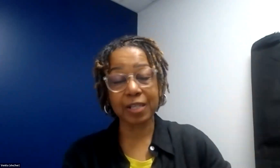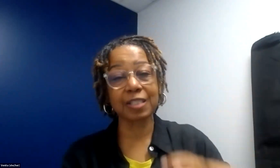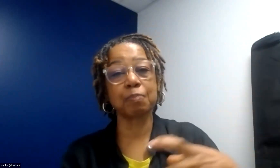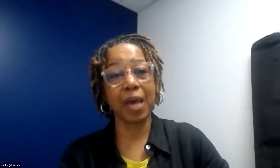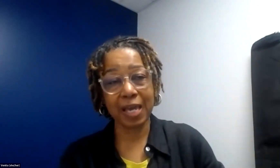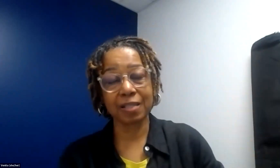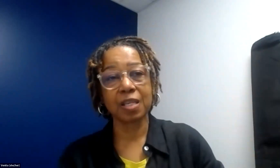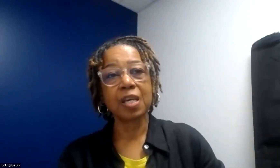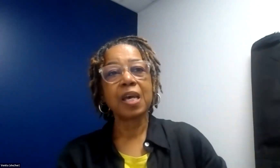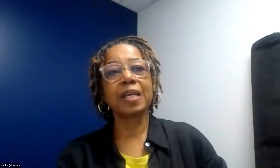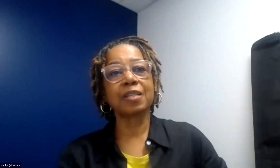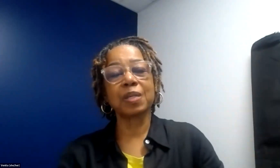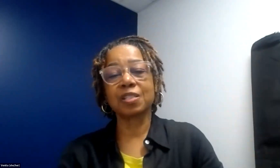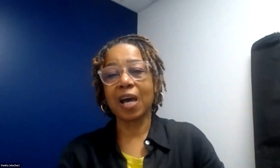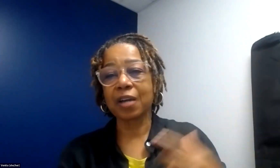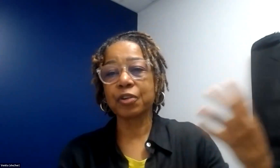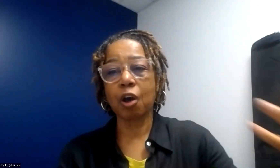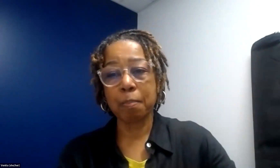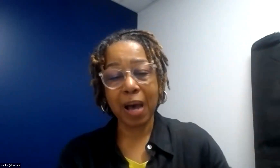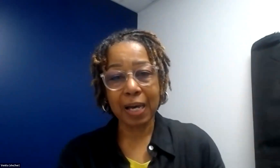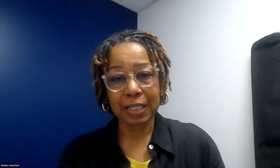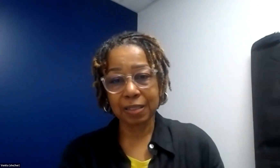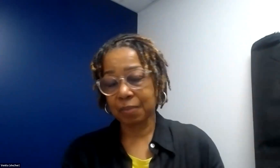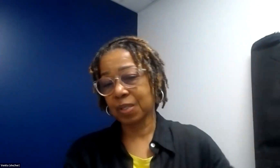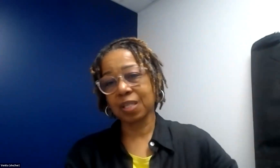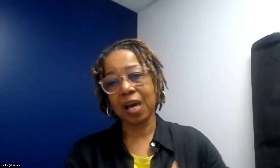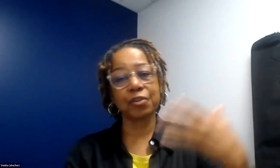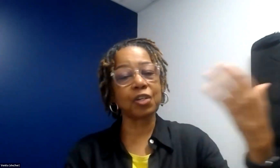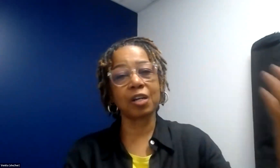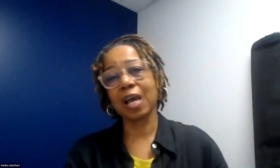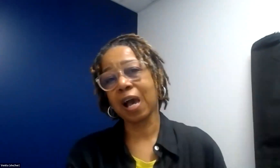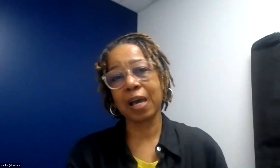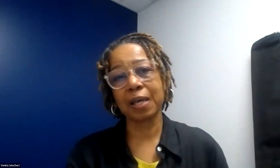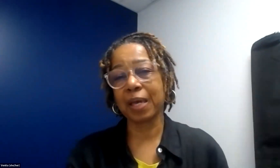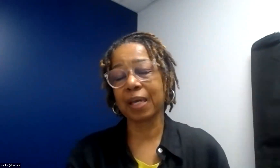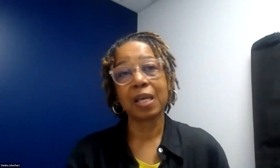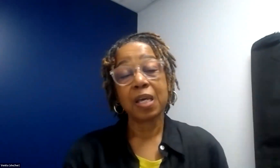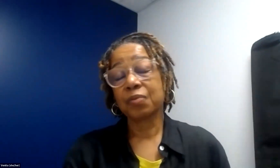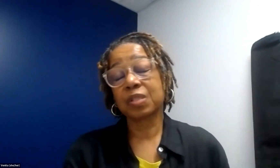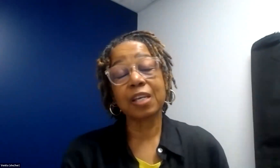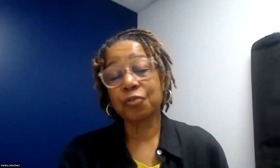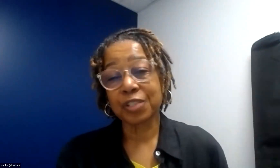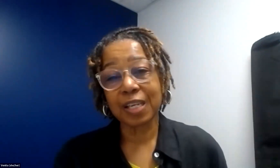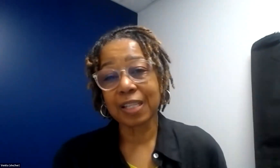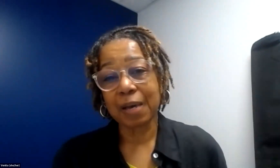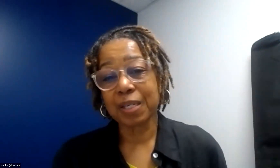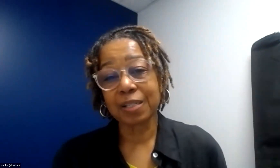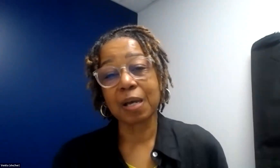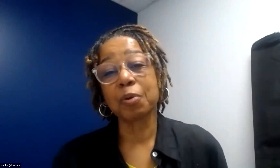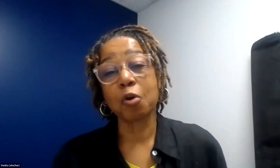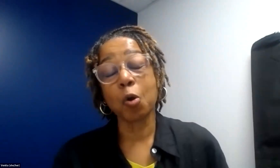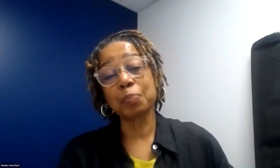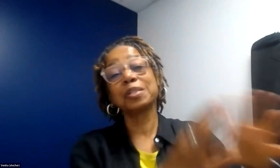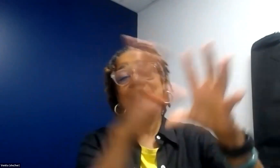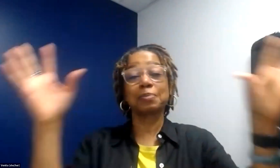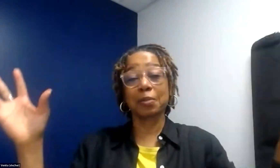stop, rest, and pace. And that means honoring our bodies. It means honoring our time. And thank you for saying that, because